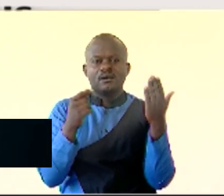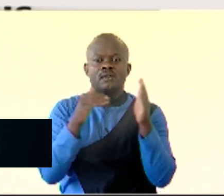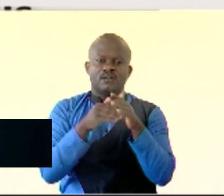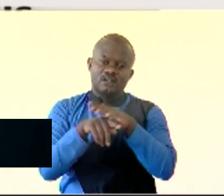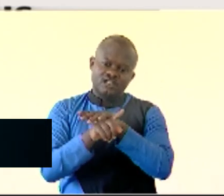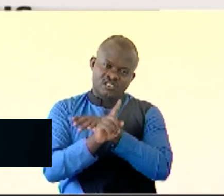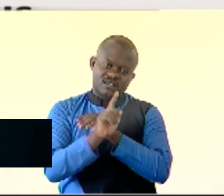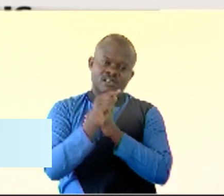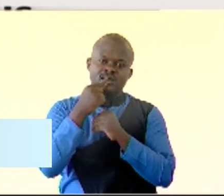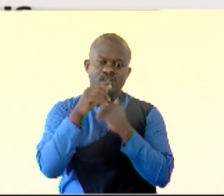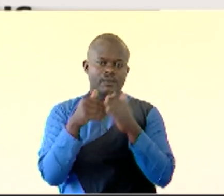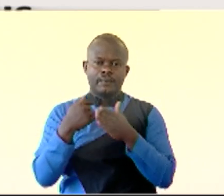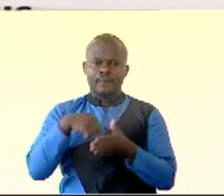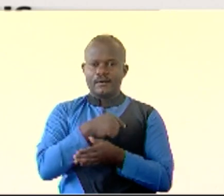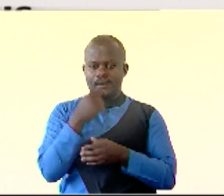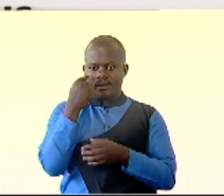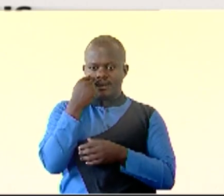into the eye.